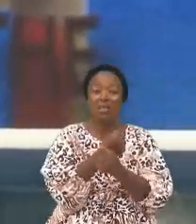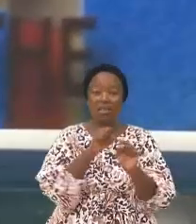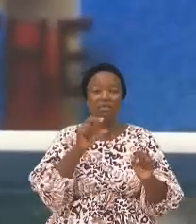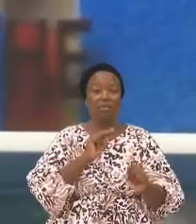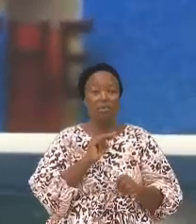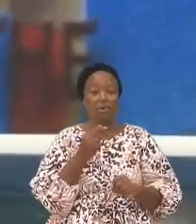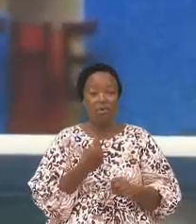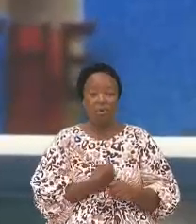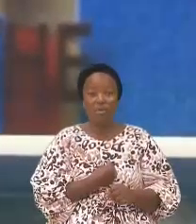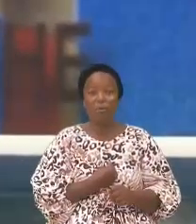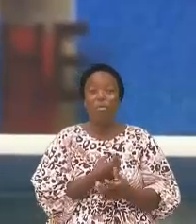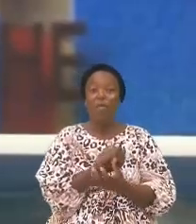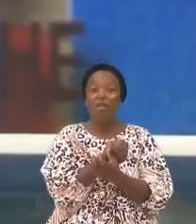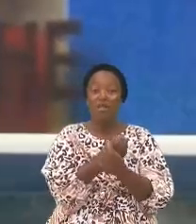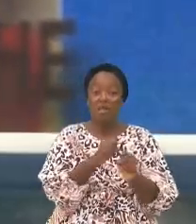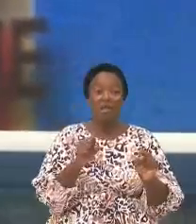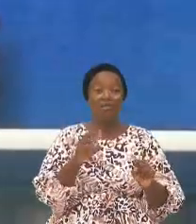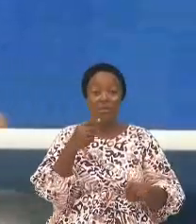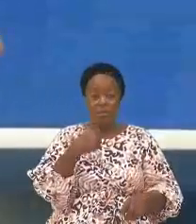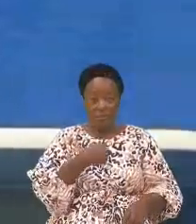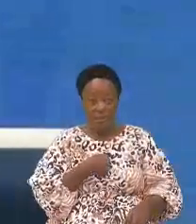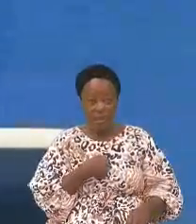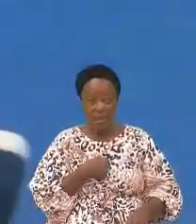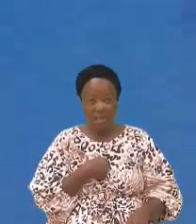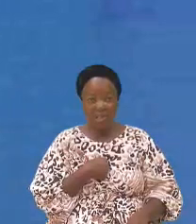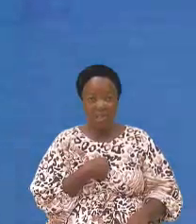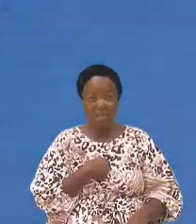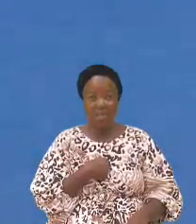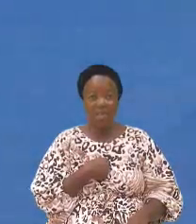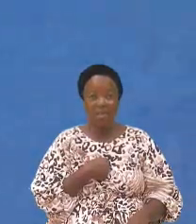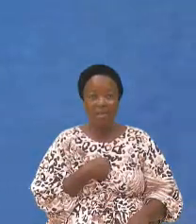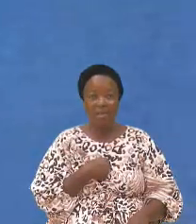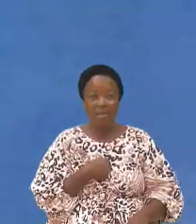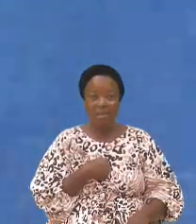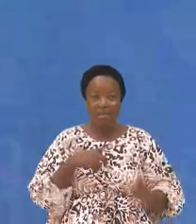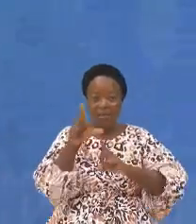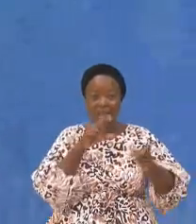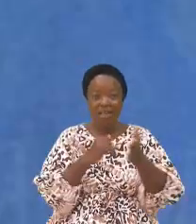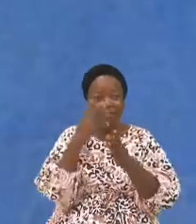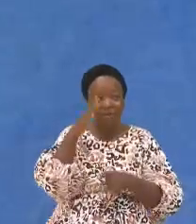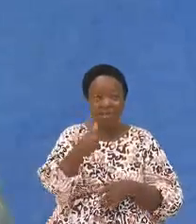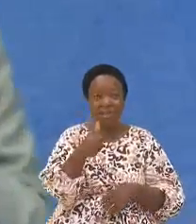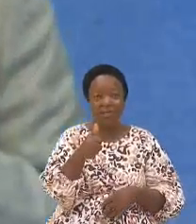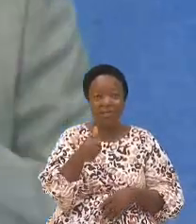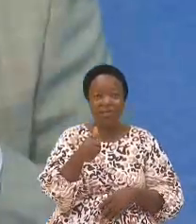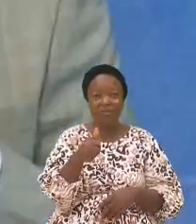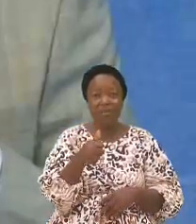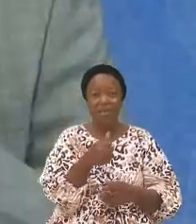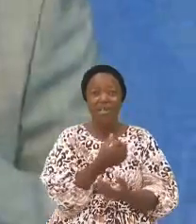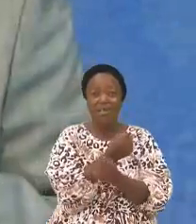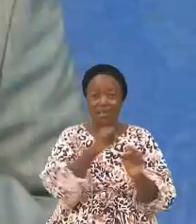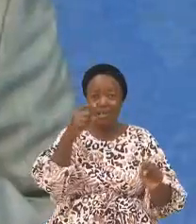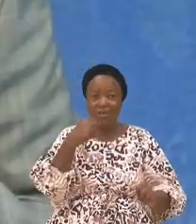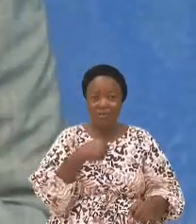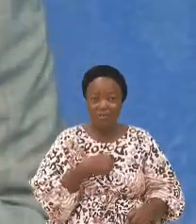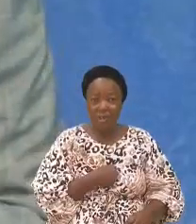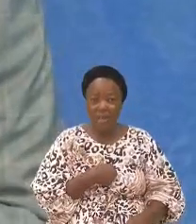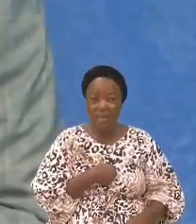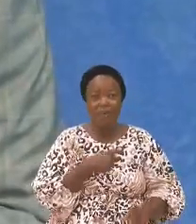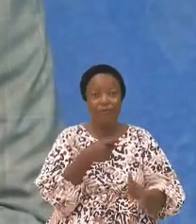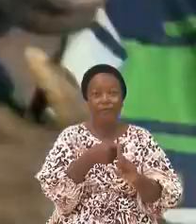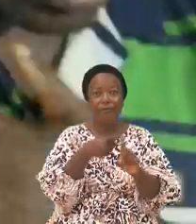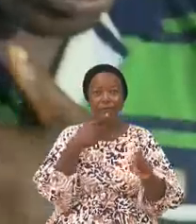and Christ has redeemed us, redeemed me. I thought